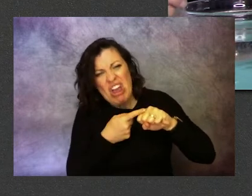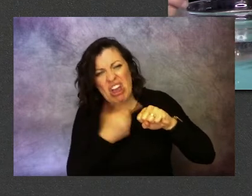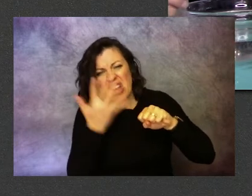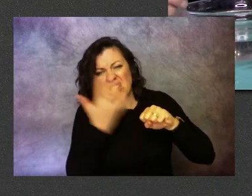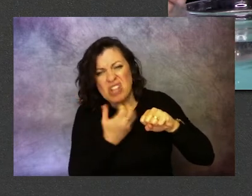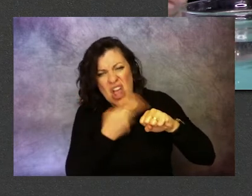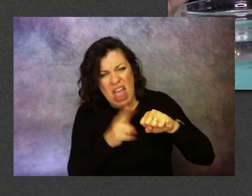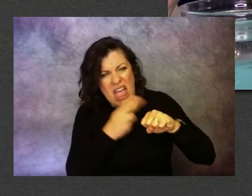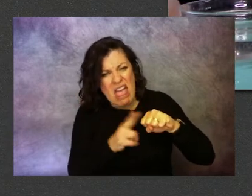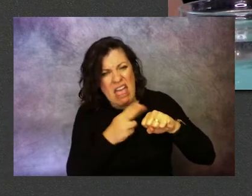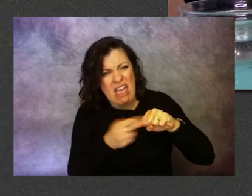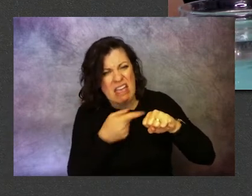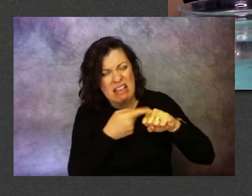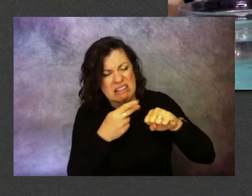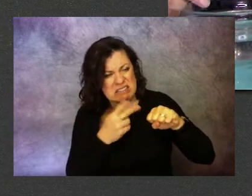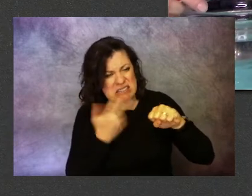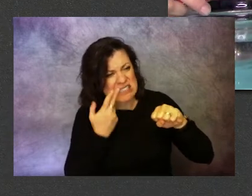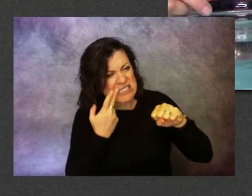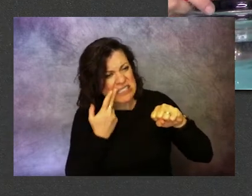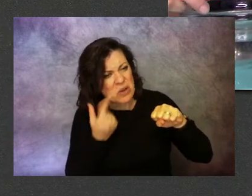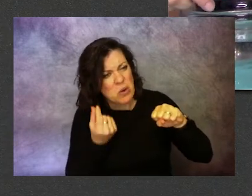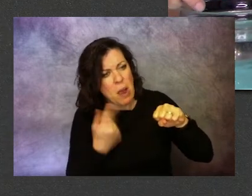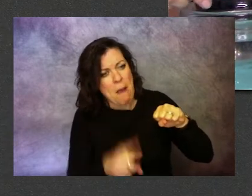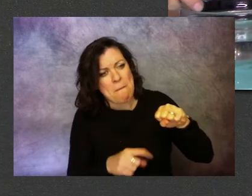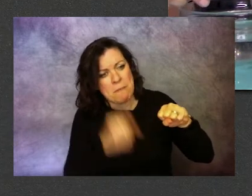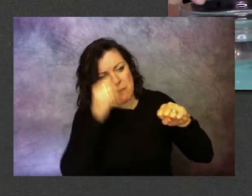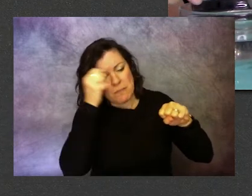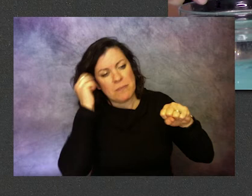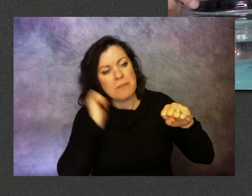can get some of that off of there. What do you think? Let's see.